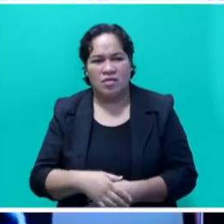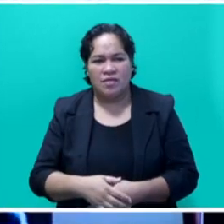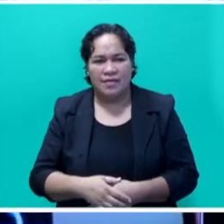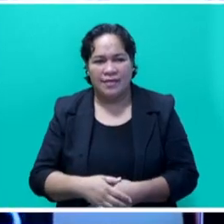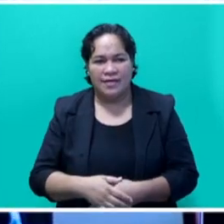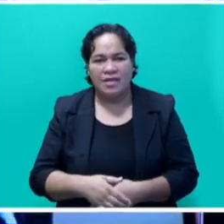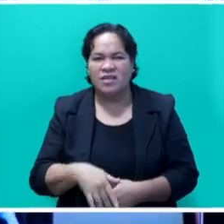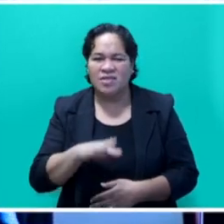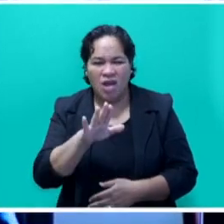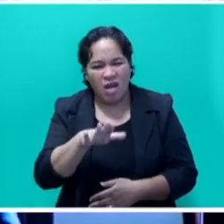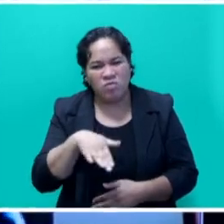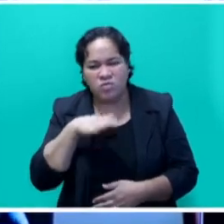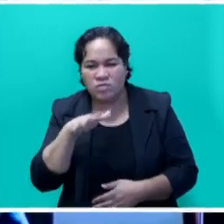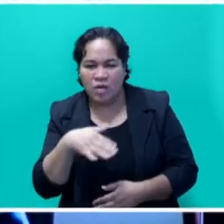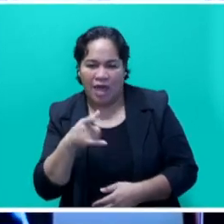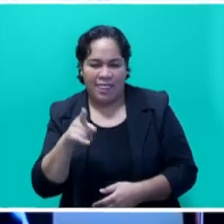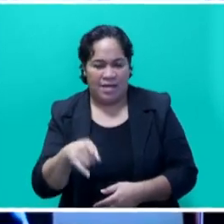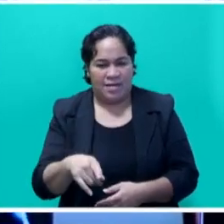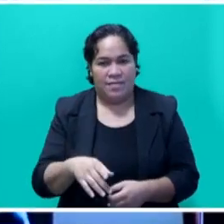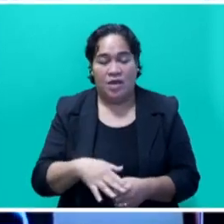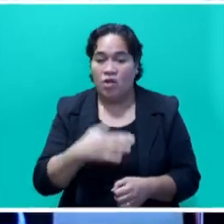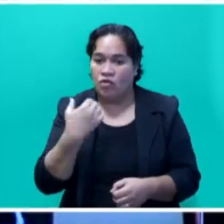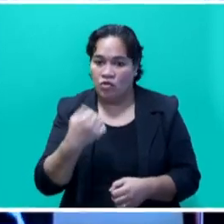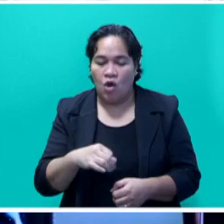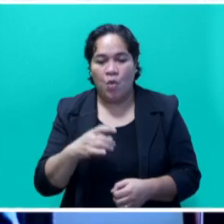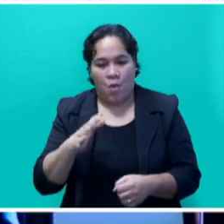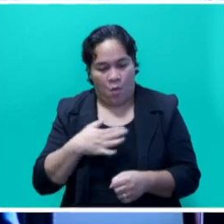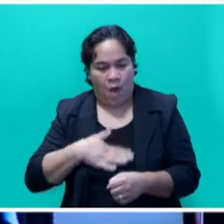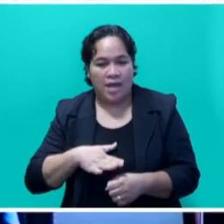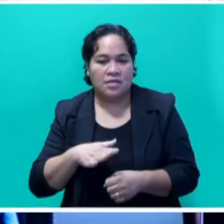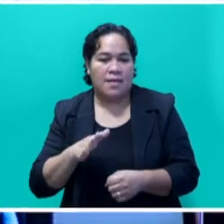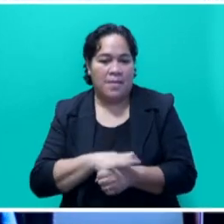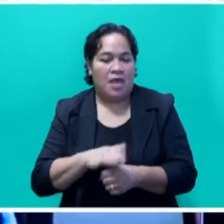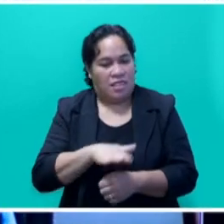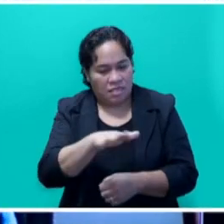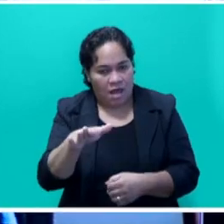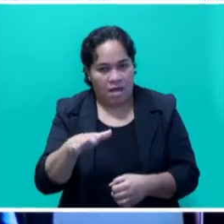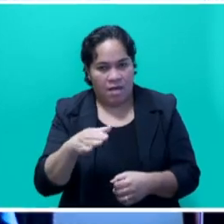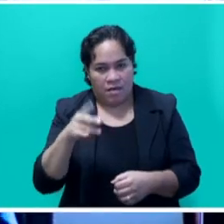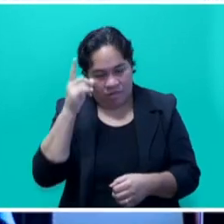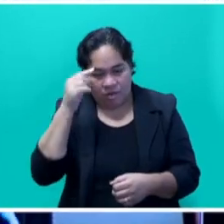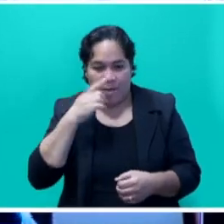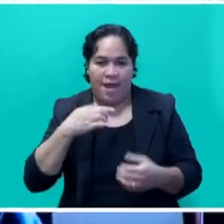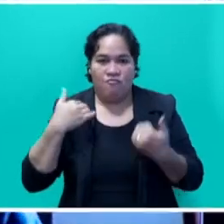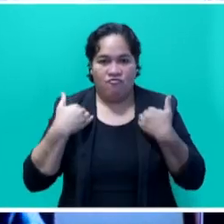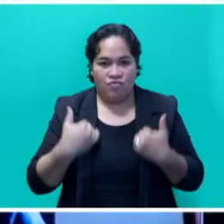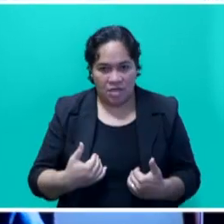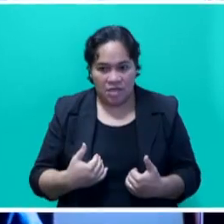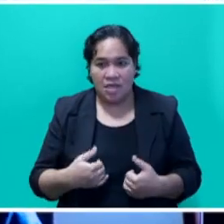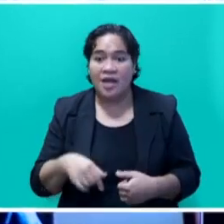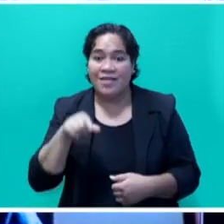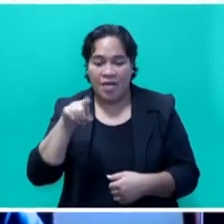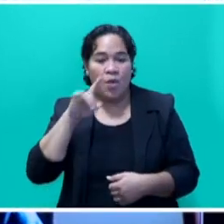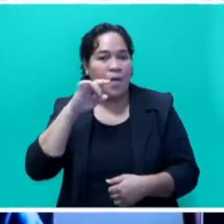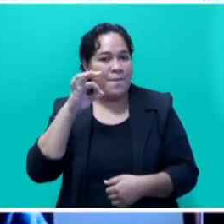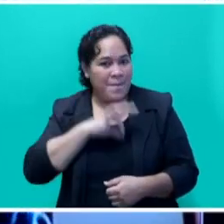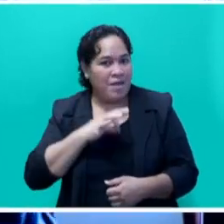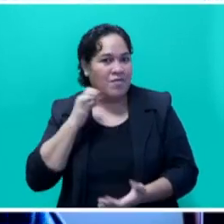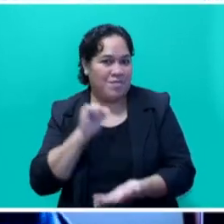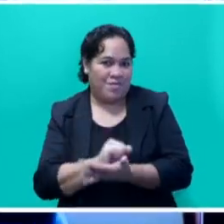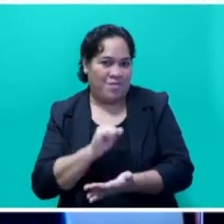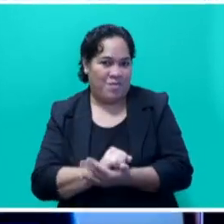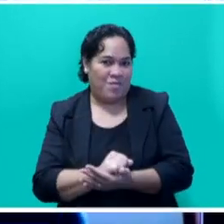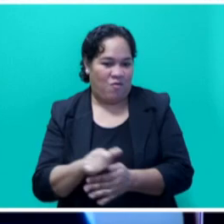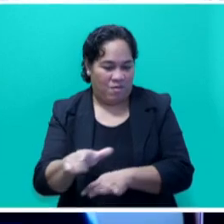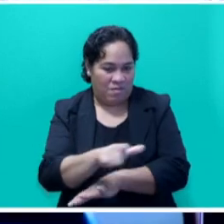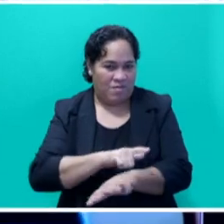cash poor. Let's make them cash rich so that as true landlords, they'll be able to get the benefit of it. Mr. Speaker,